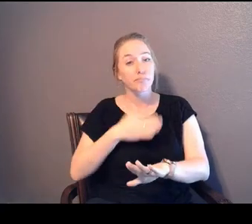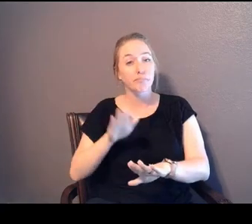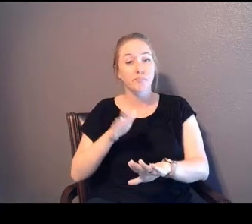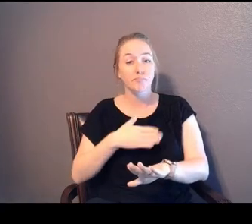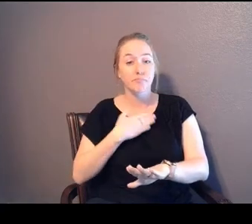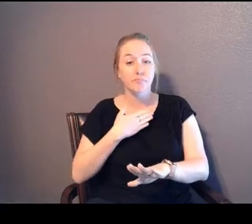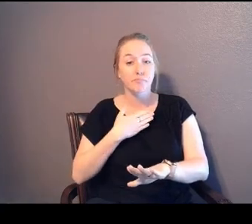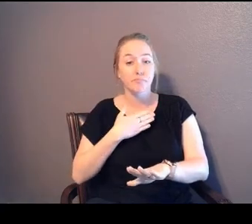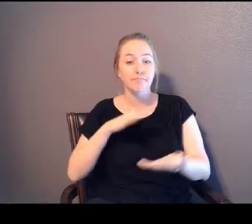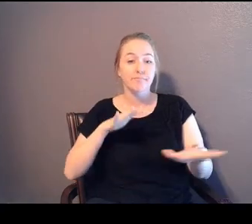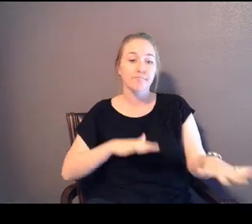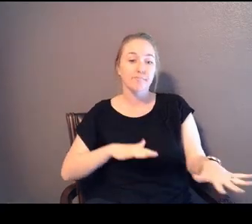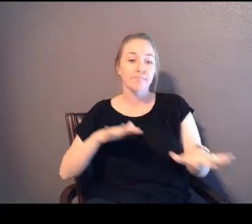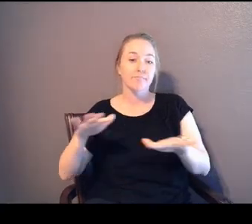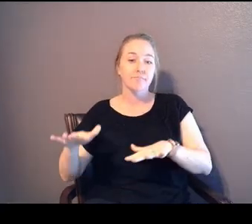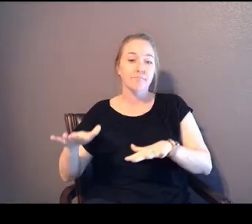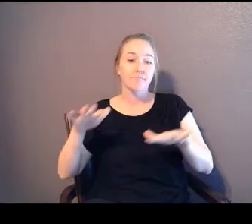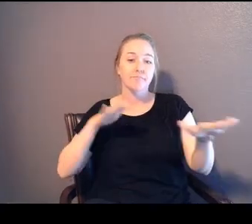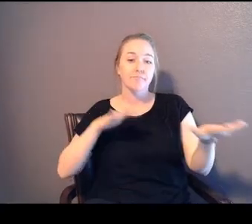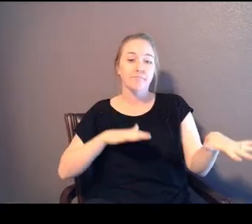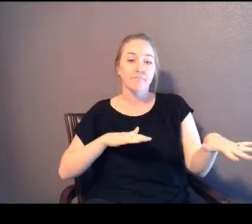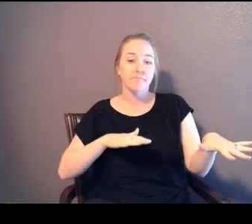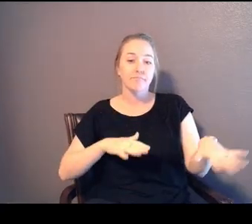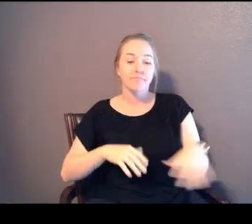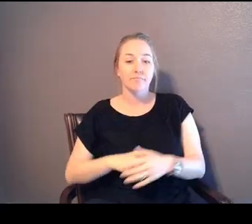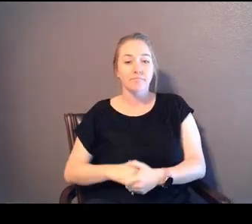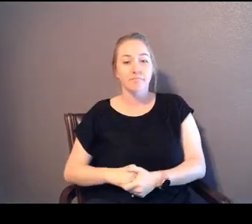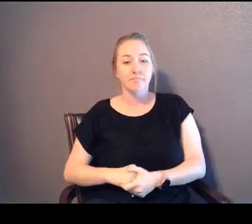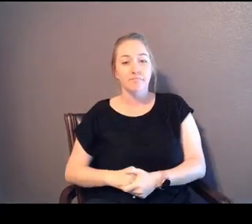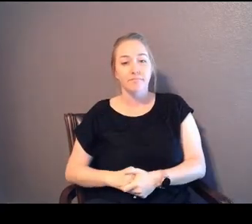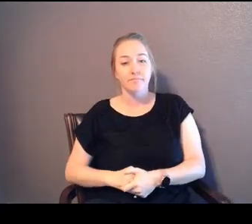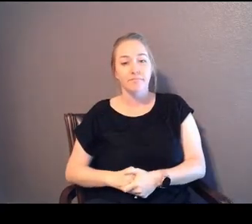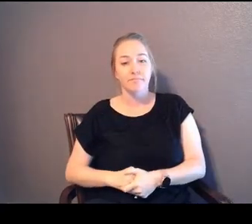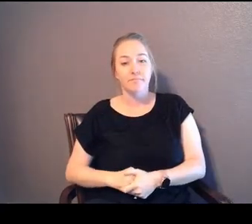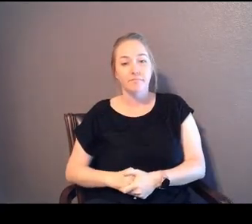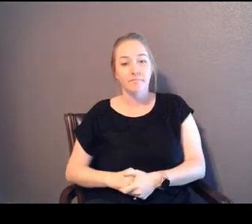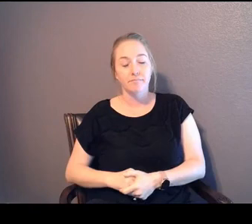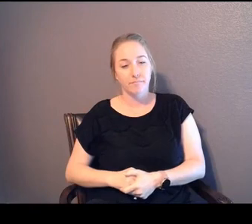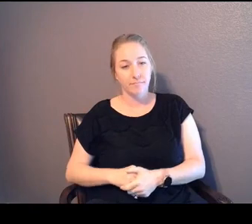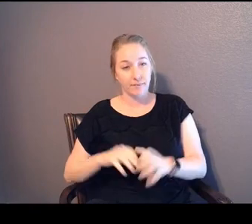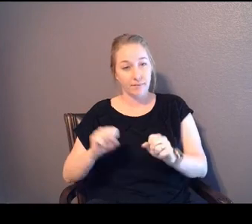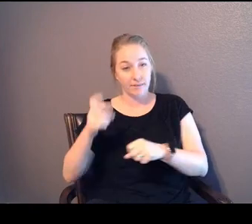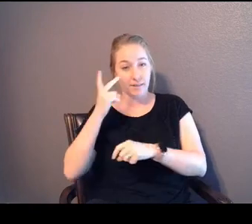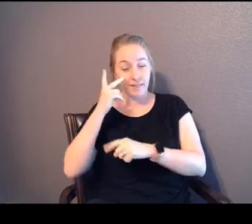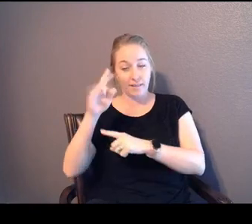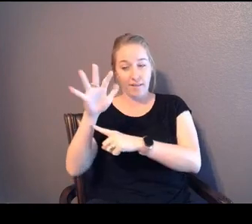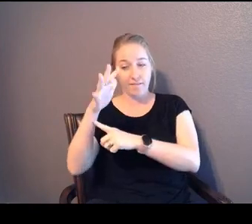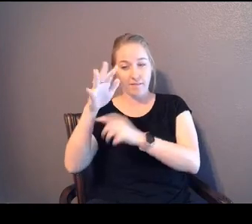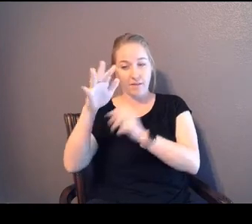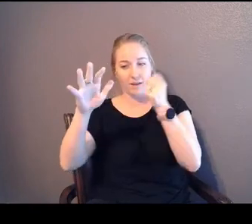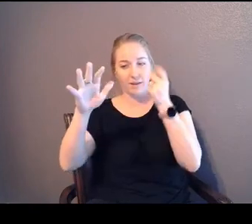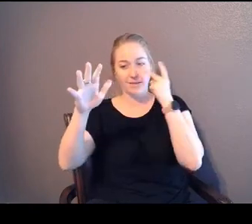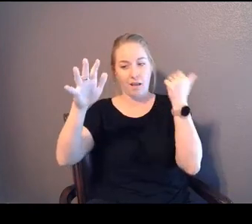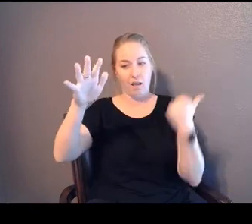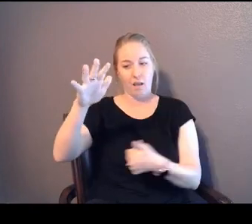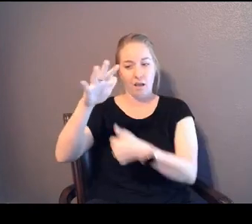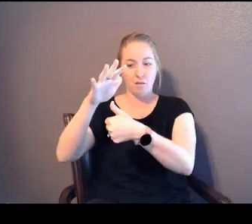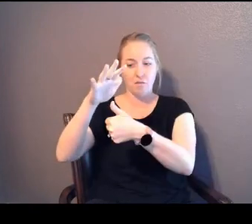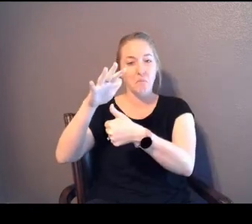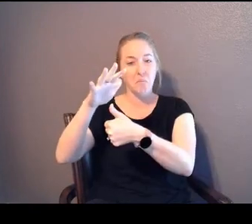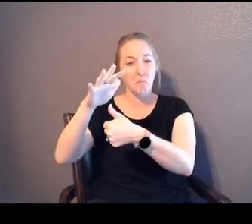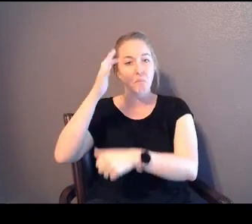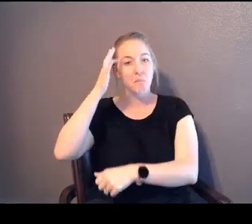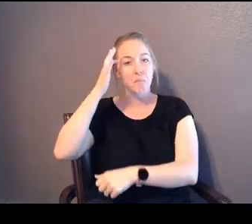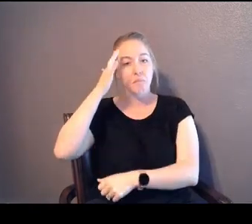I like how we can start to see the underneath part of that. Do you see that? That's nice. And then look here. Here's